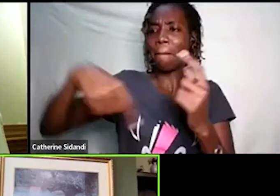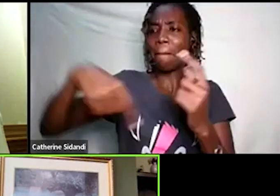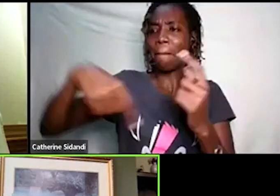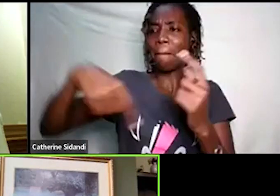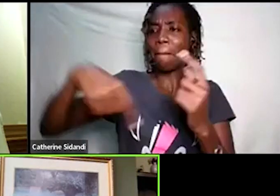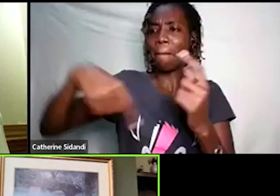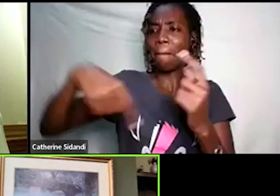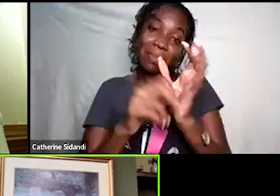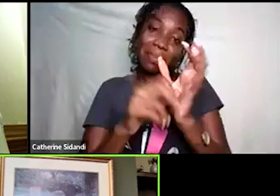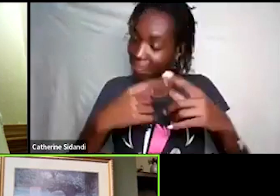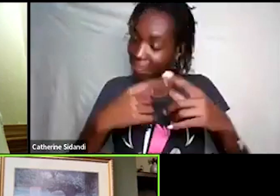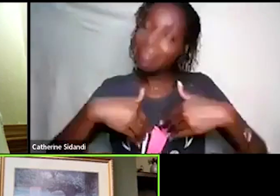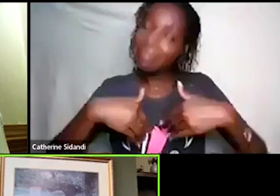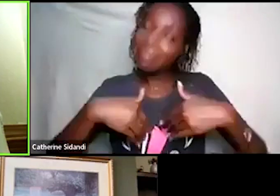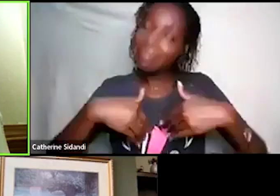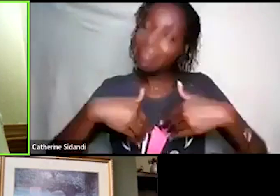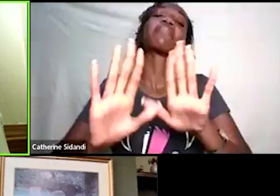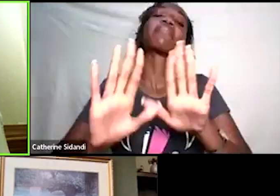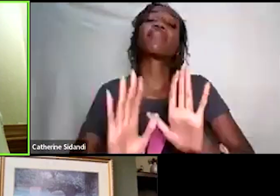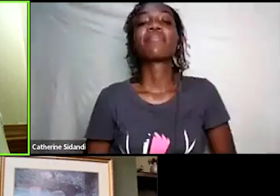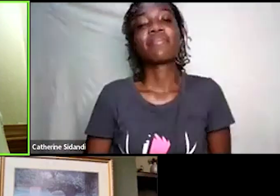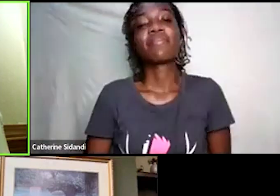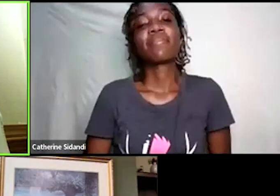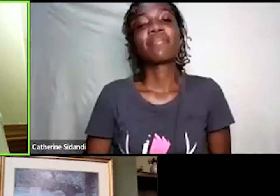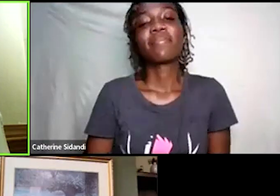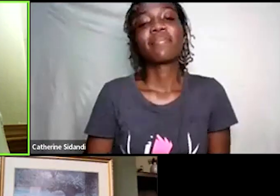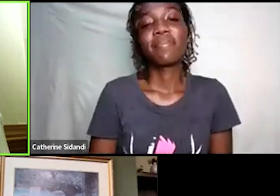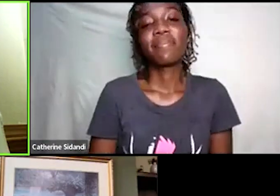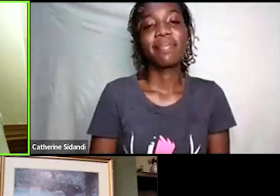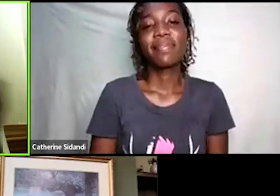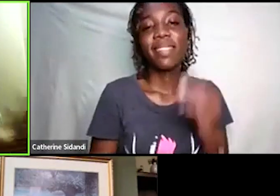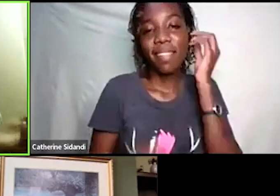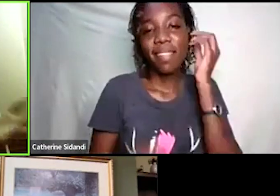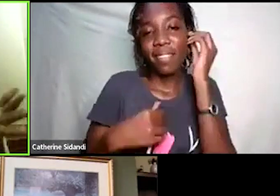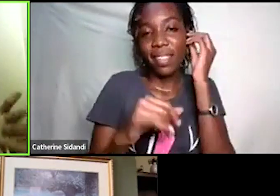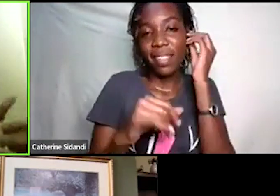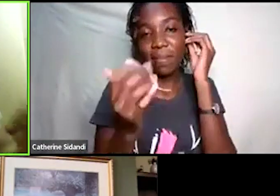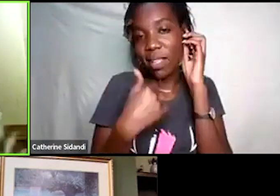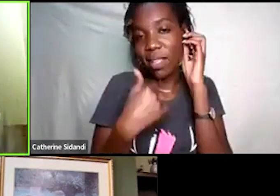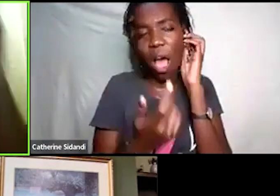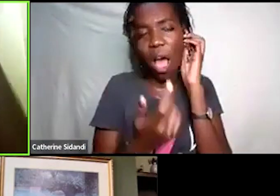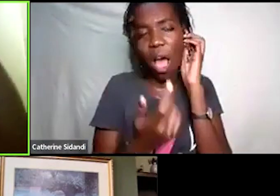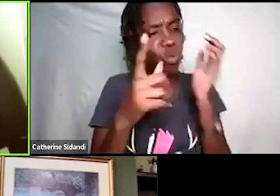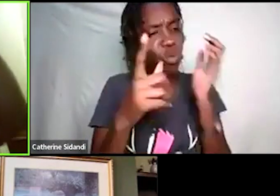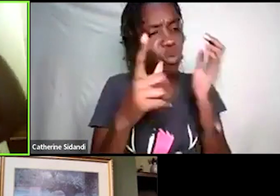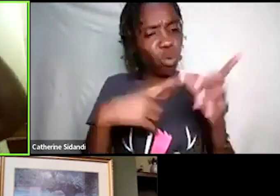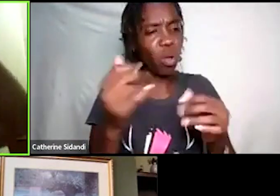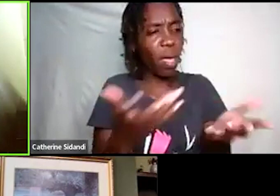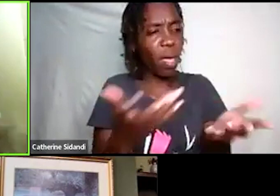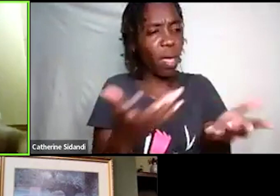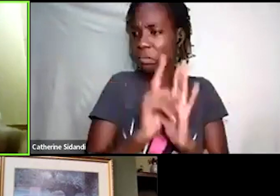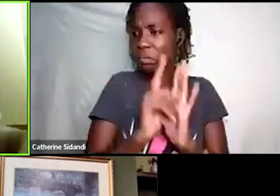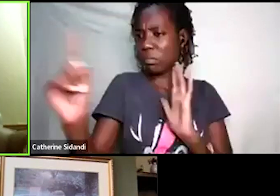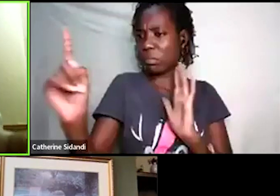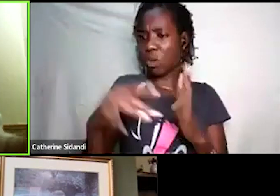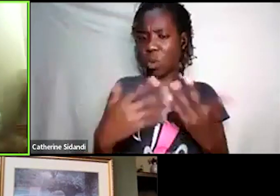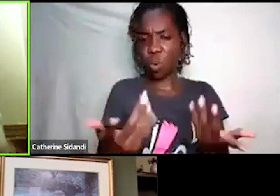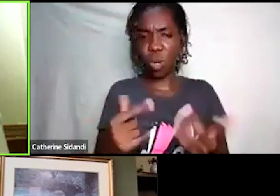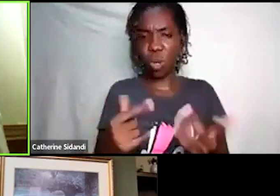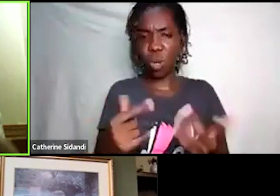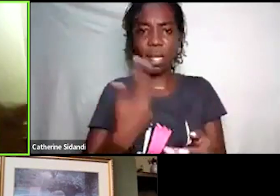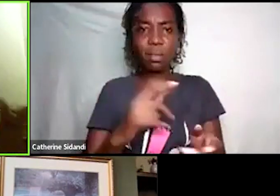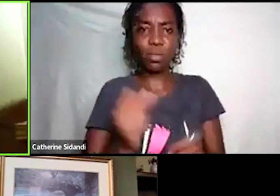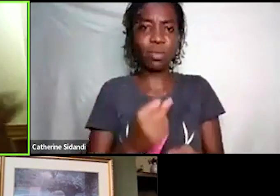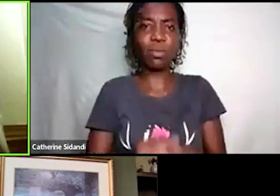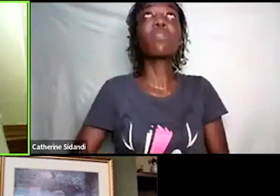it. All right. Caroline Gerono is saying, so where do we go? Horizontal, because we can't date up, we can't date down.